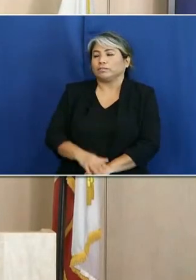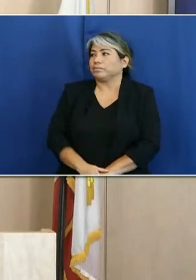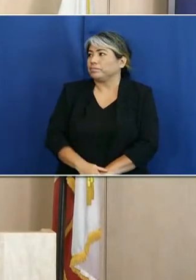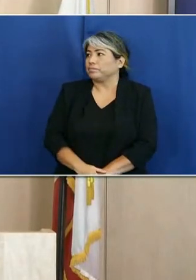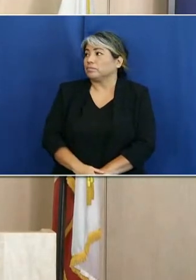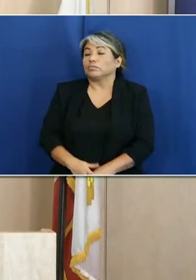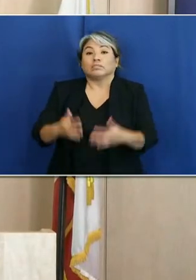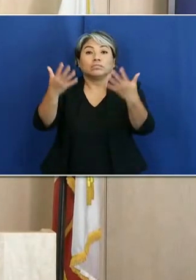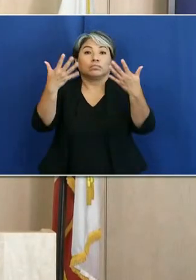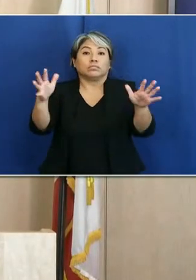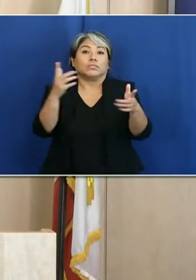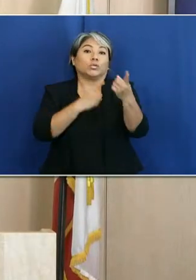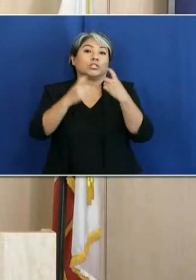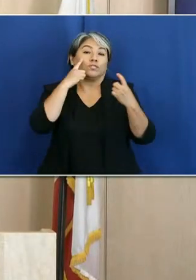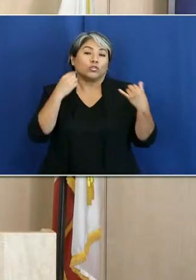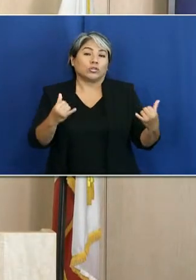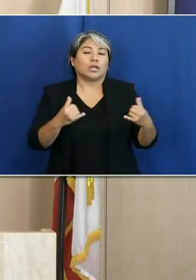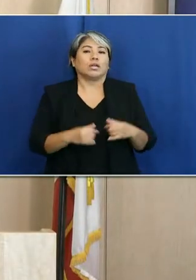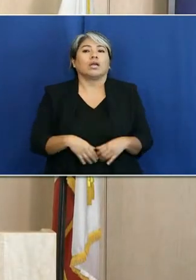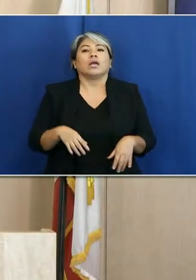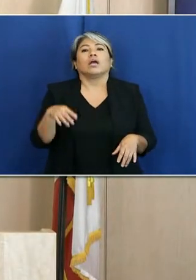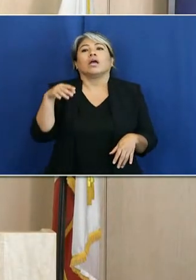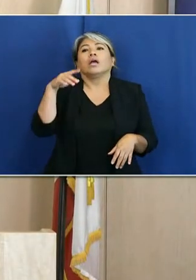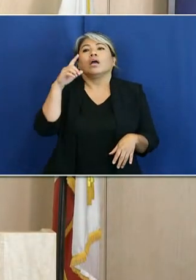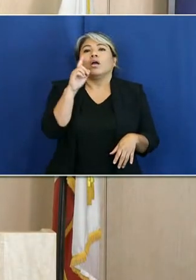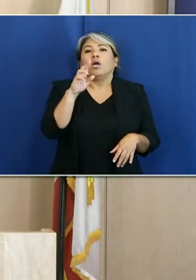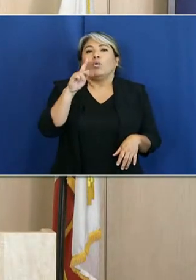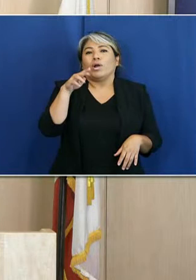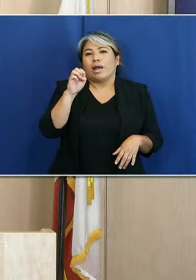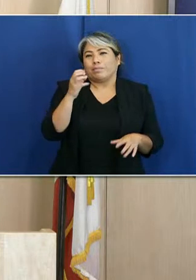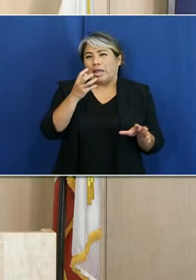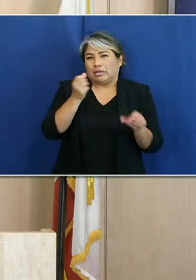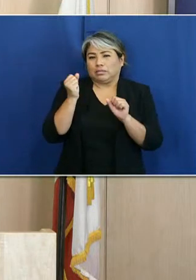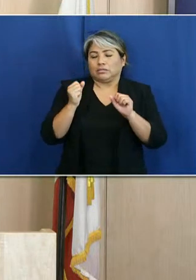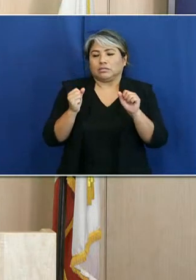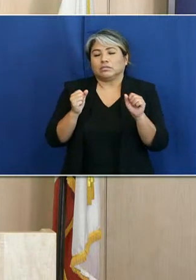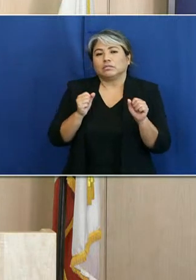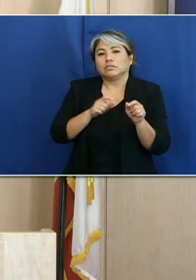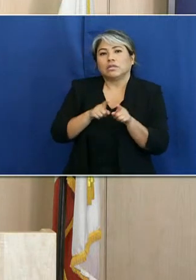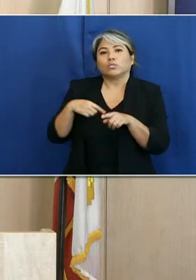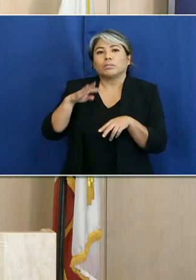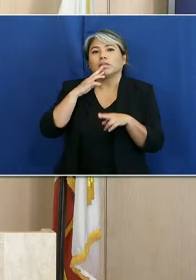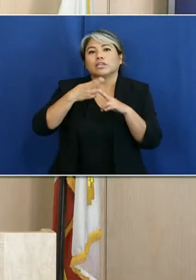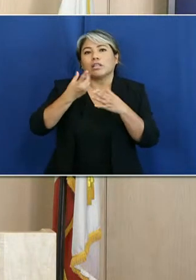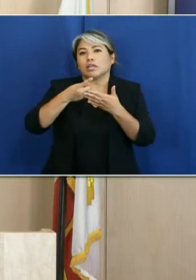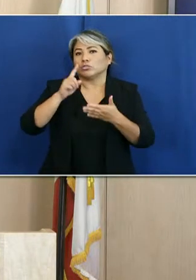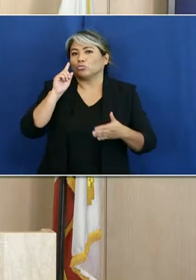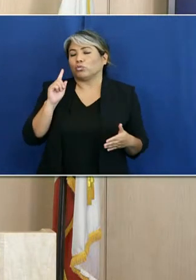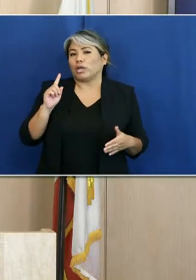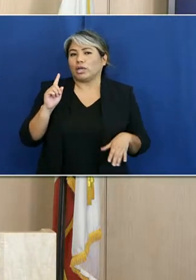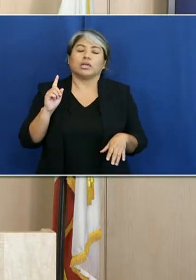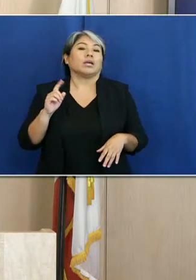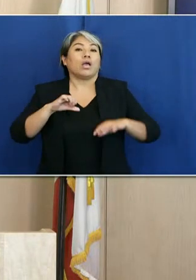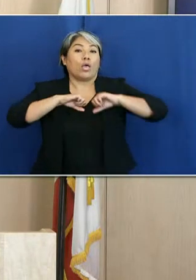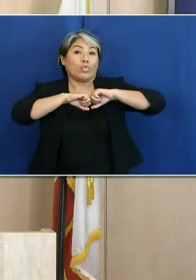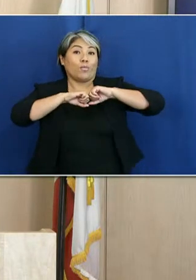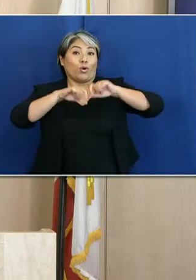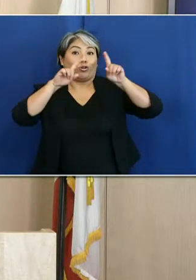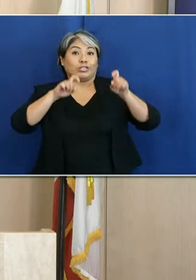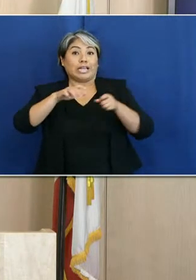Well, that completes our questions for today. Just one quick update. As we mentioned last week, the border test